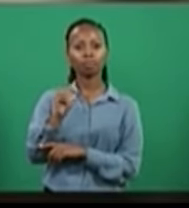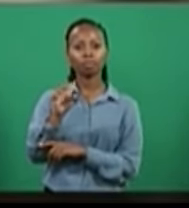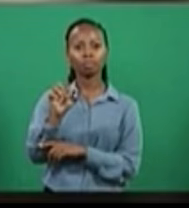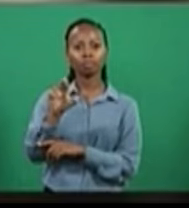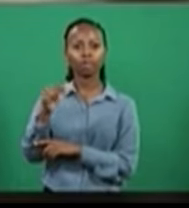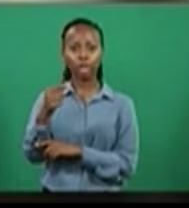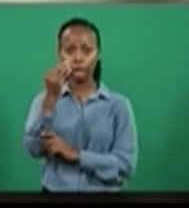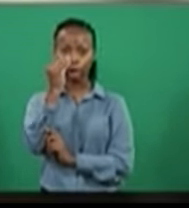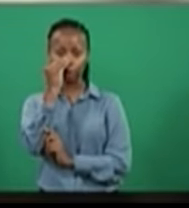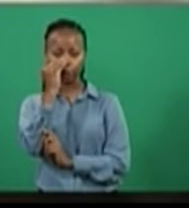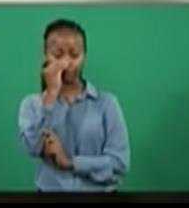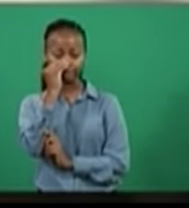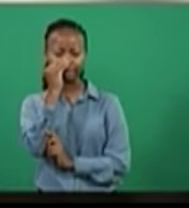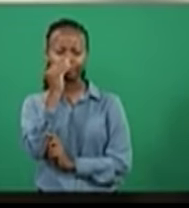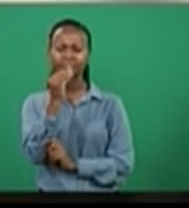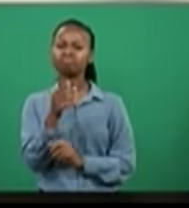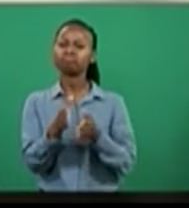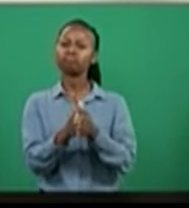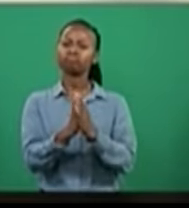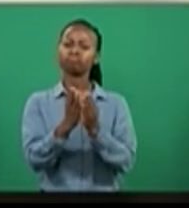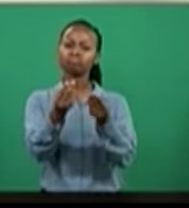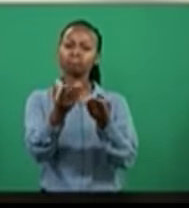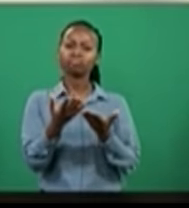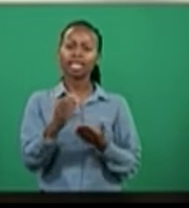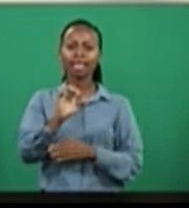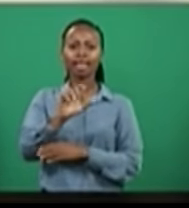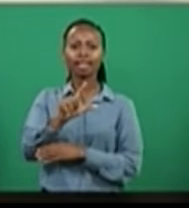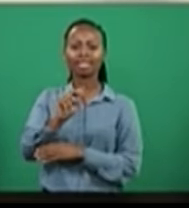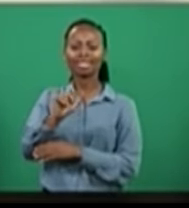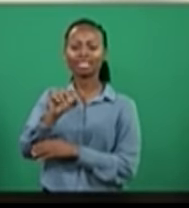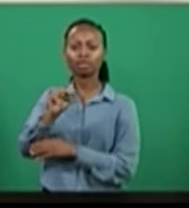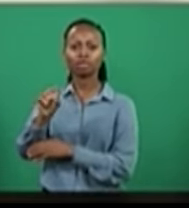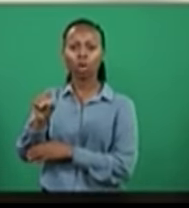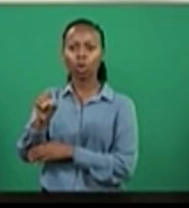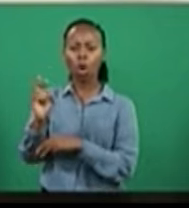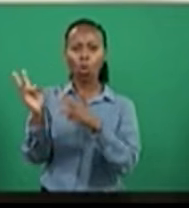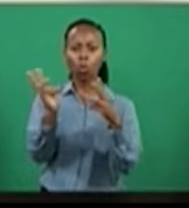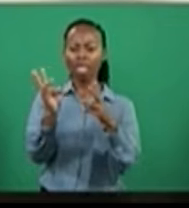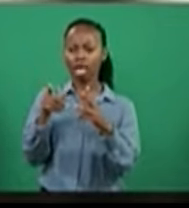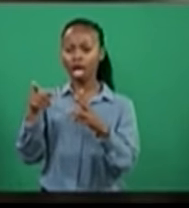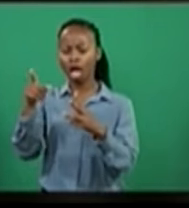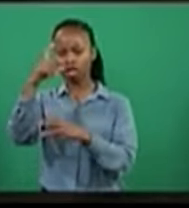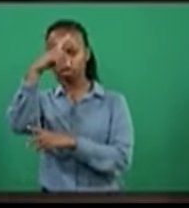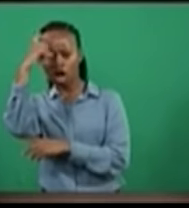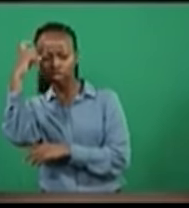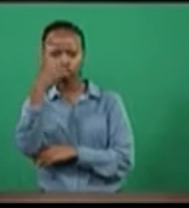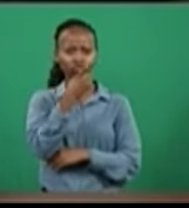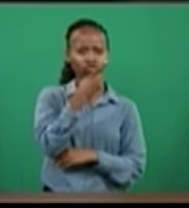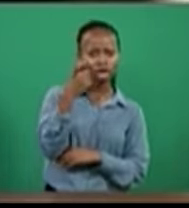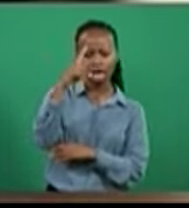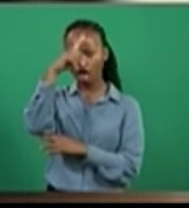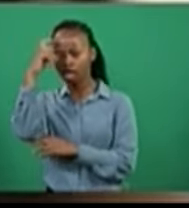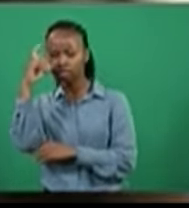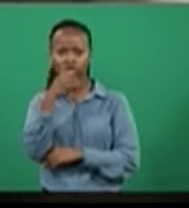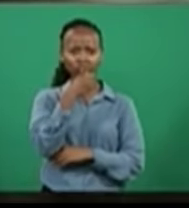you speak more about the El Nino-induced weather patterns and how those could complicate your efforts in